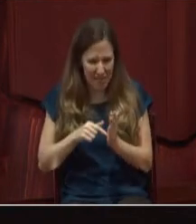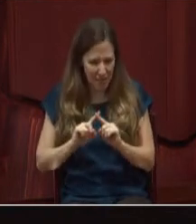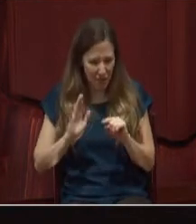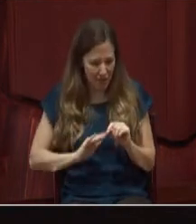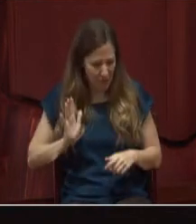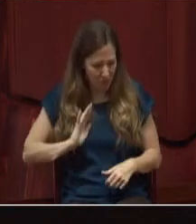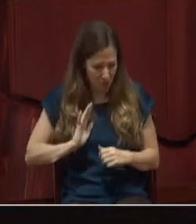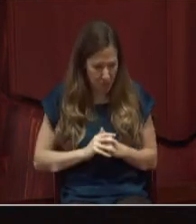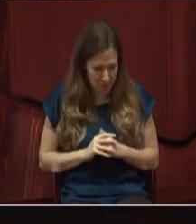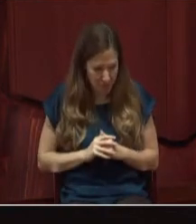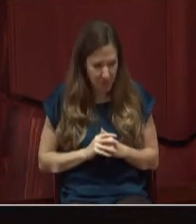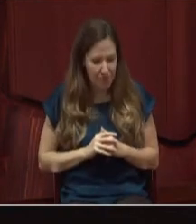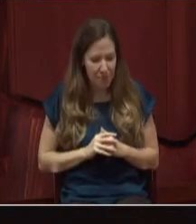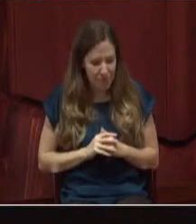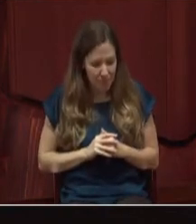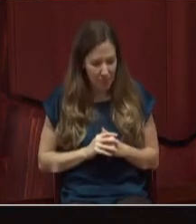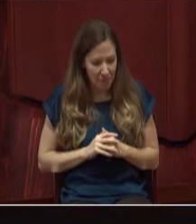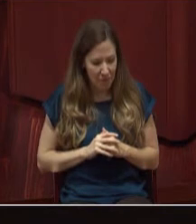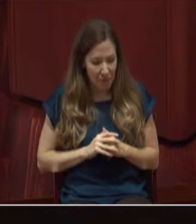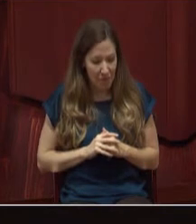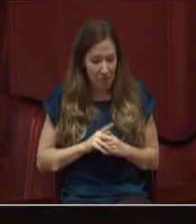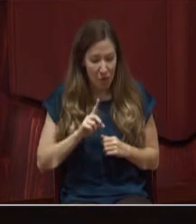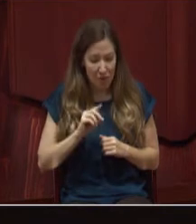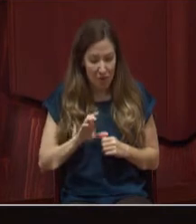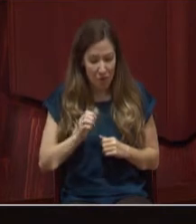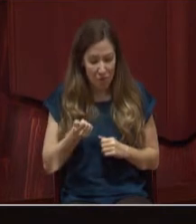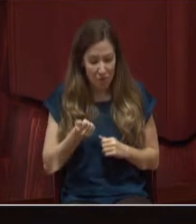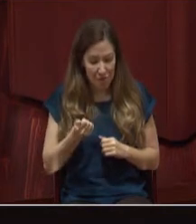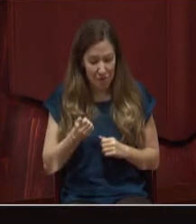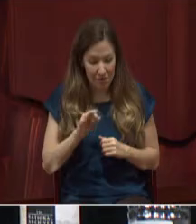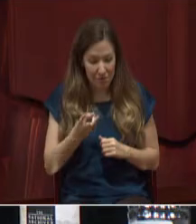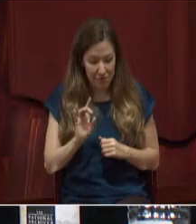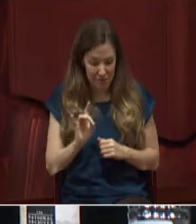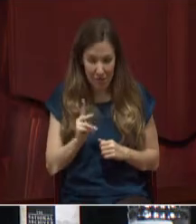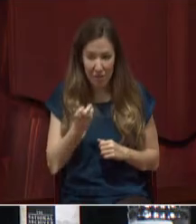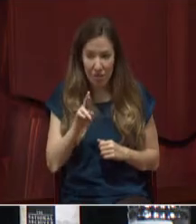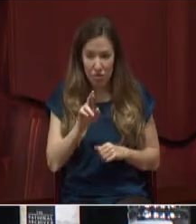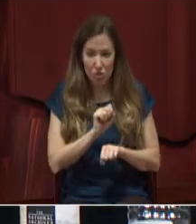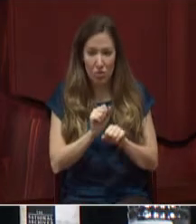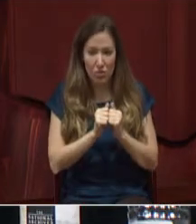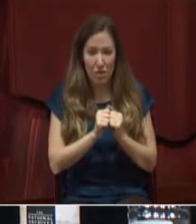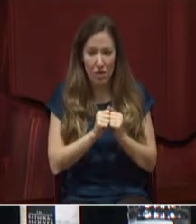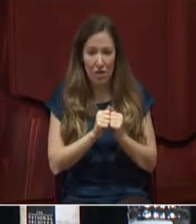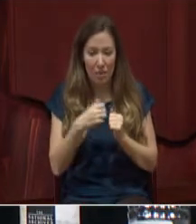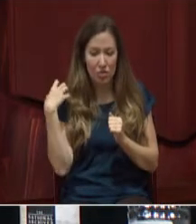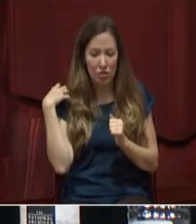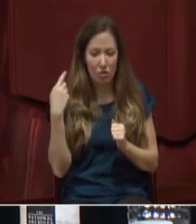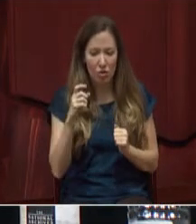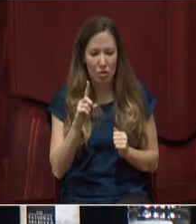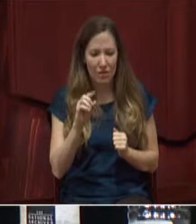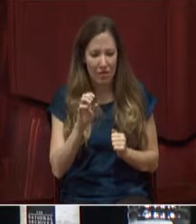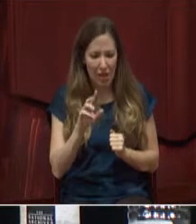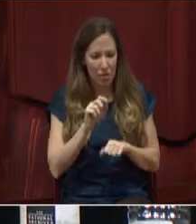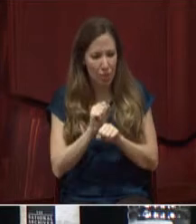all, during this period up at the Pierre Hotel in December 68, Kissinger worked with General Goodpaster, who had worked for